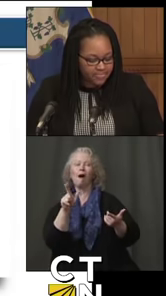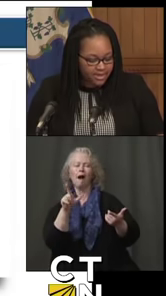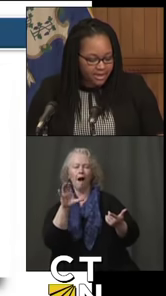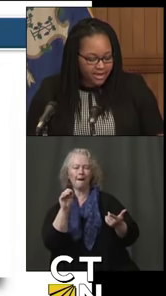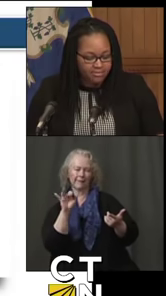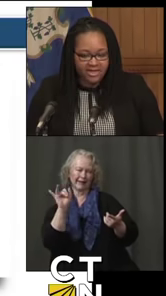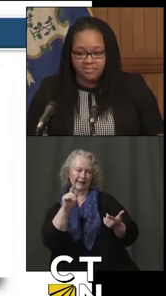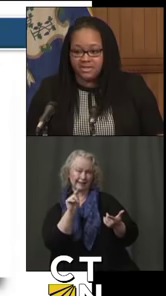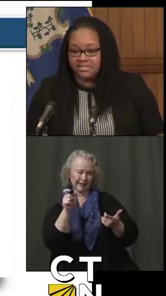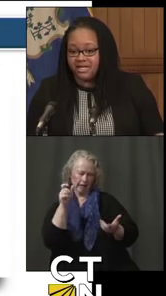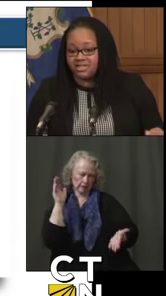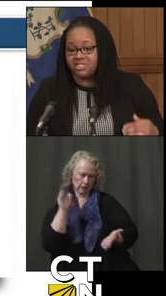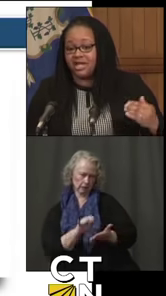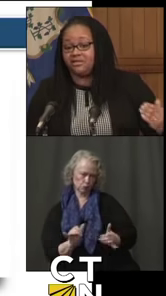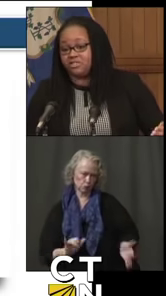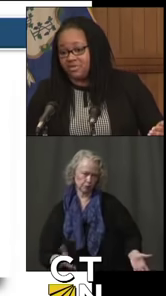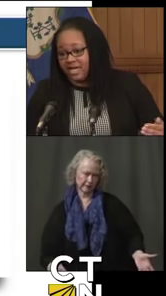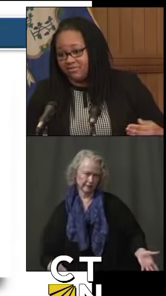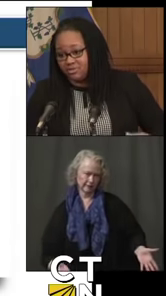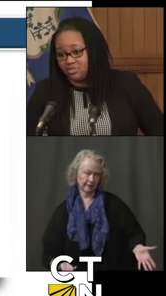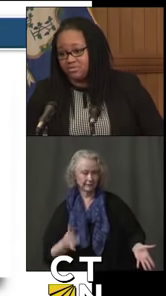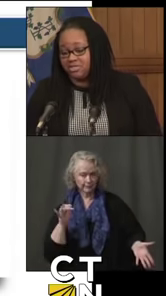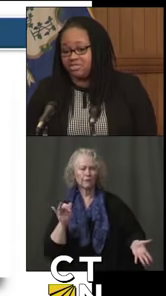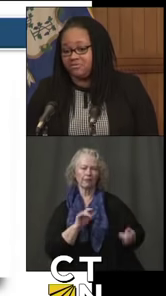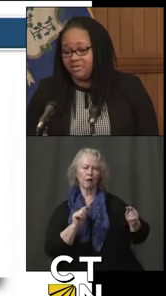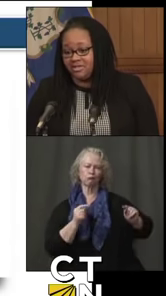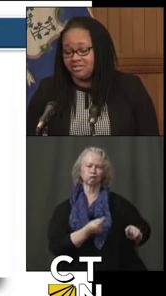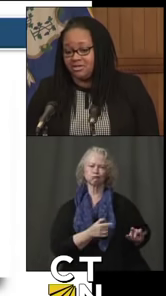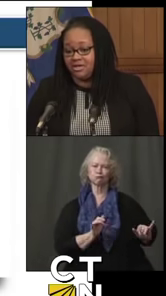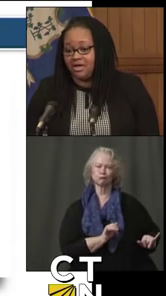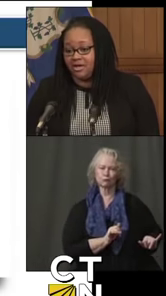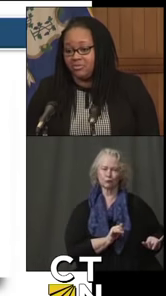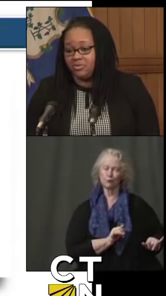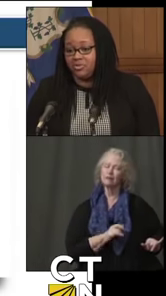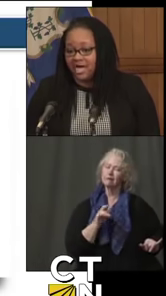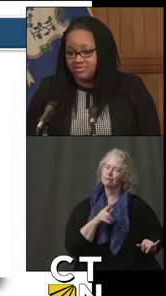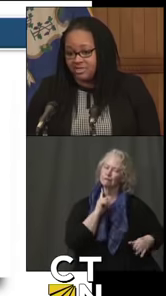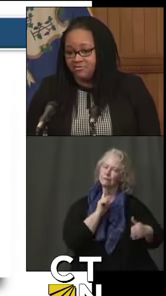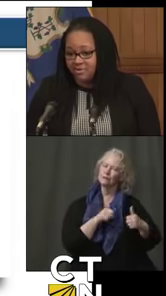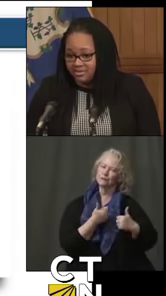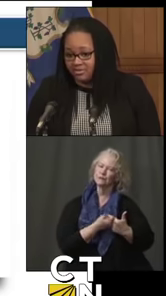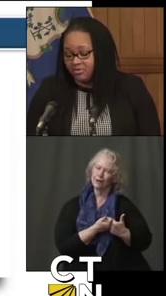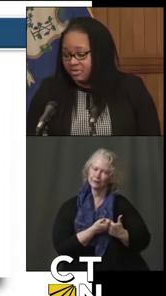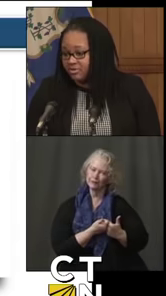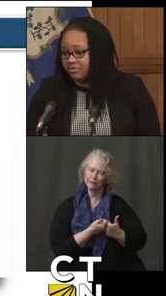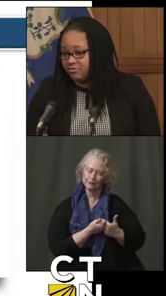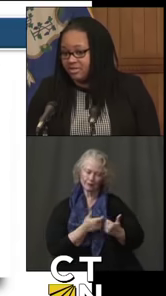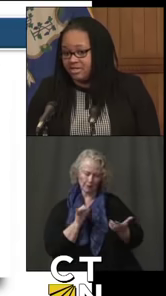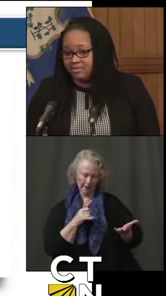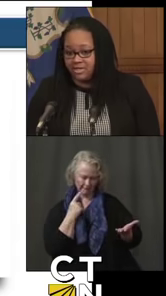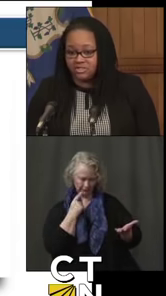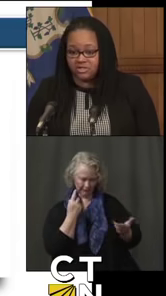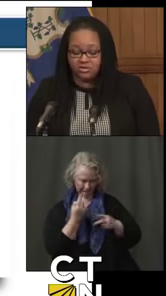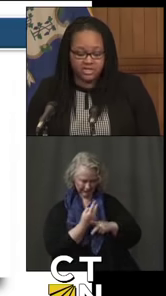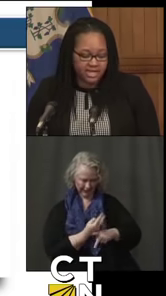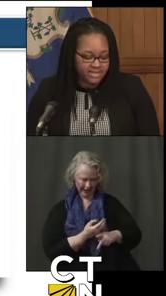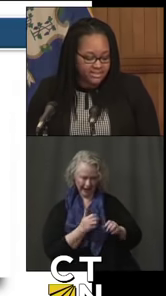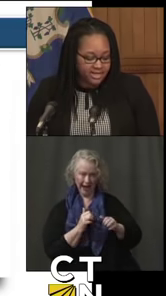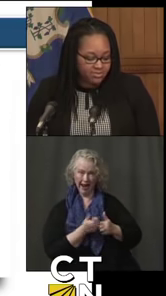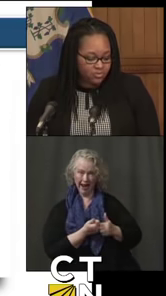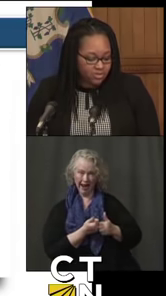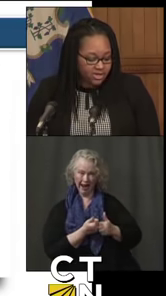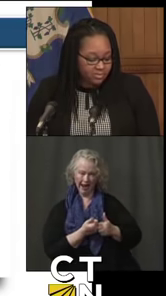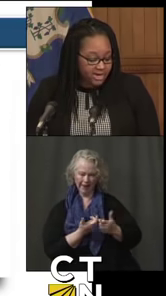prices. That being said, the challenges we have in the transportation fund, we will have to confront them, and we'll have to confront them as early